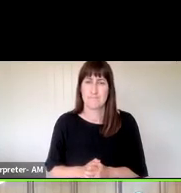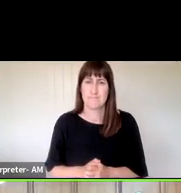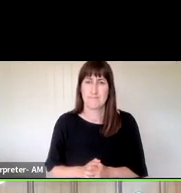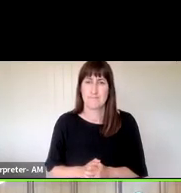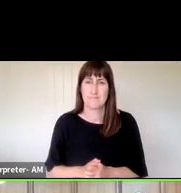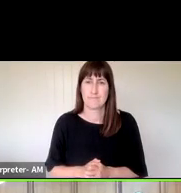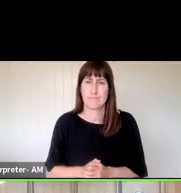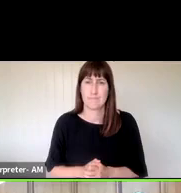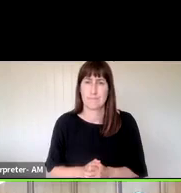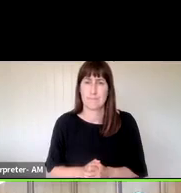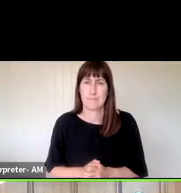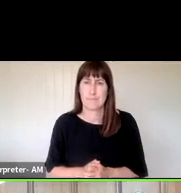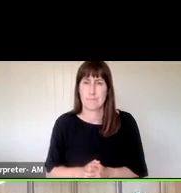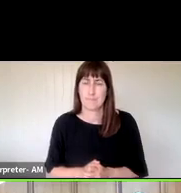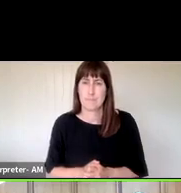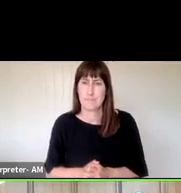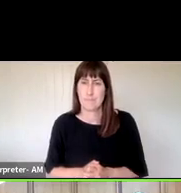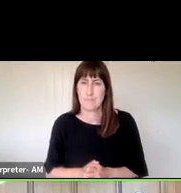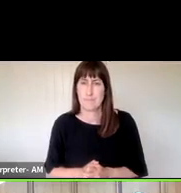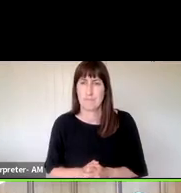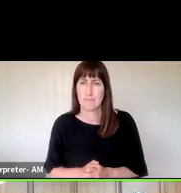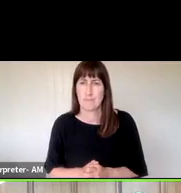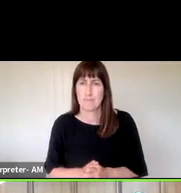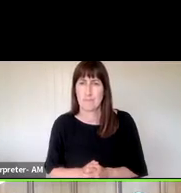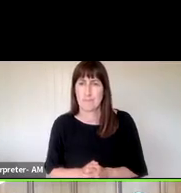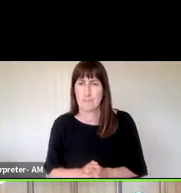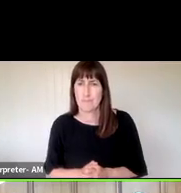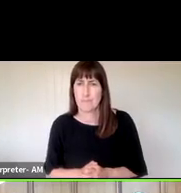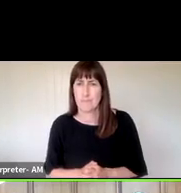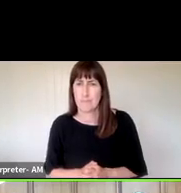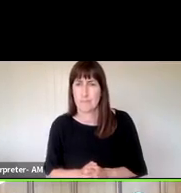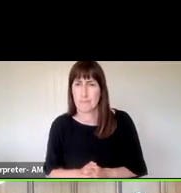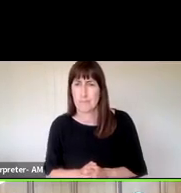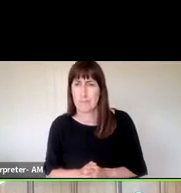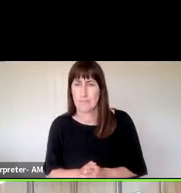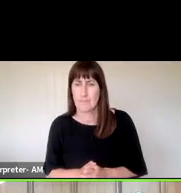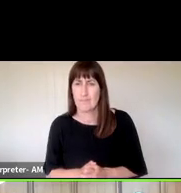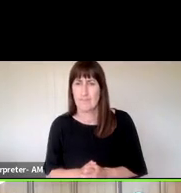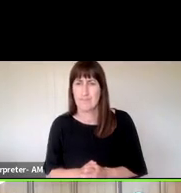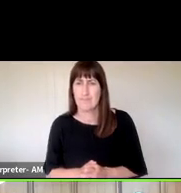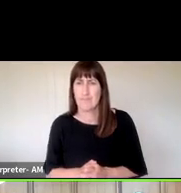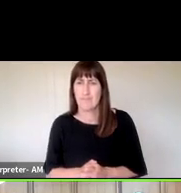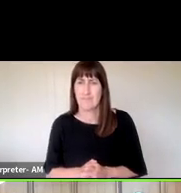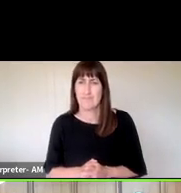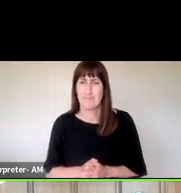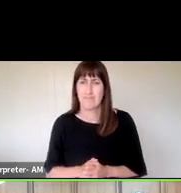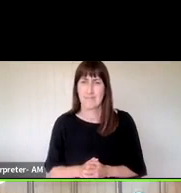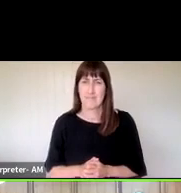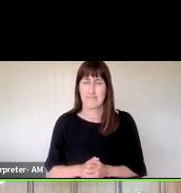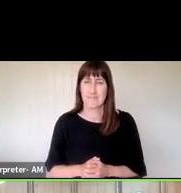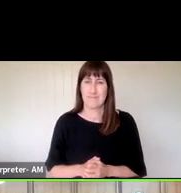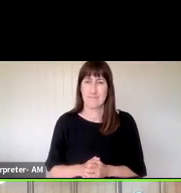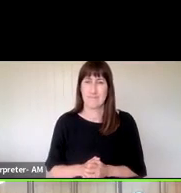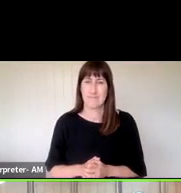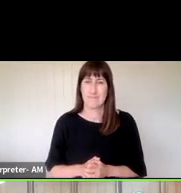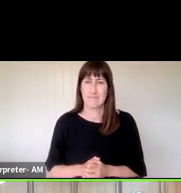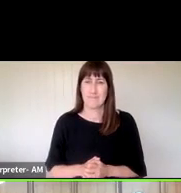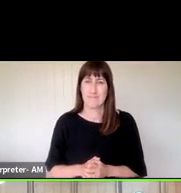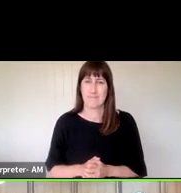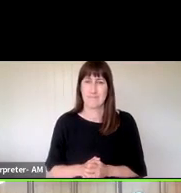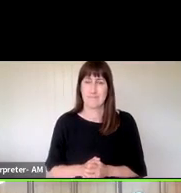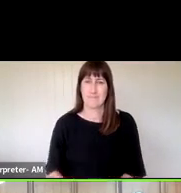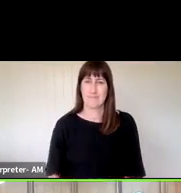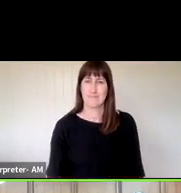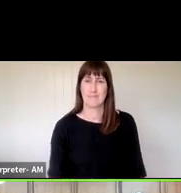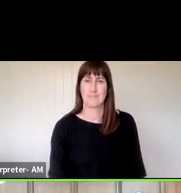so then we only have the only tools in our toolbox is the Human Rights Act and Office software button to take up